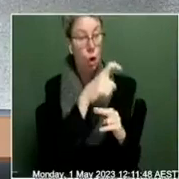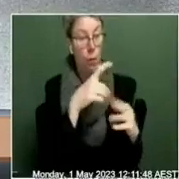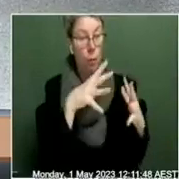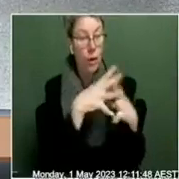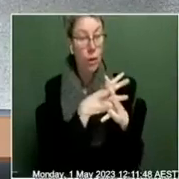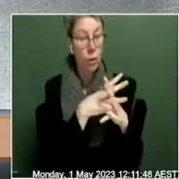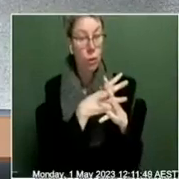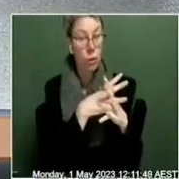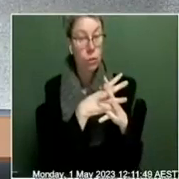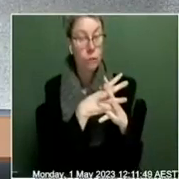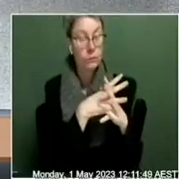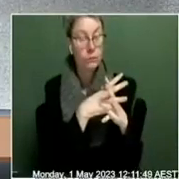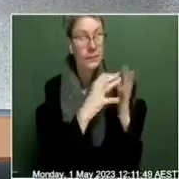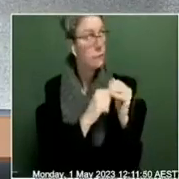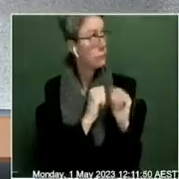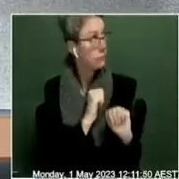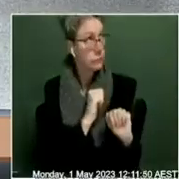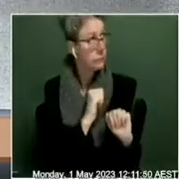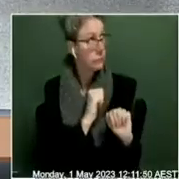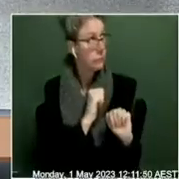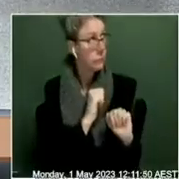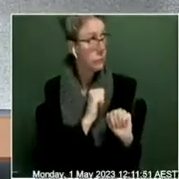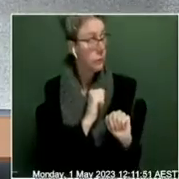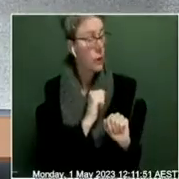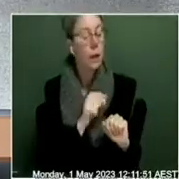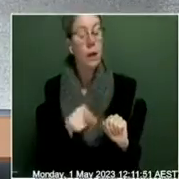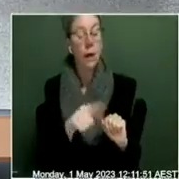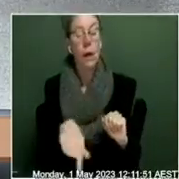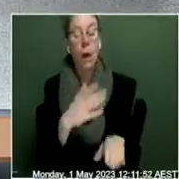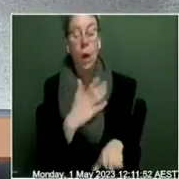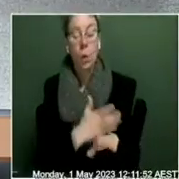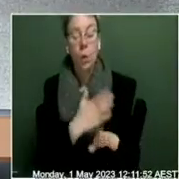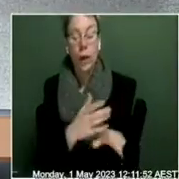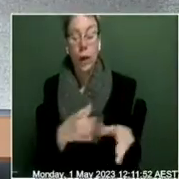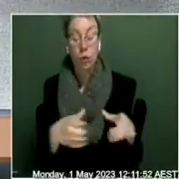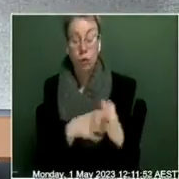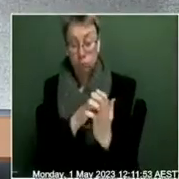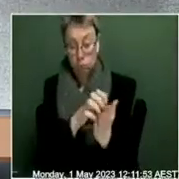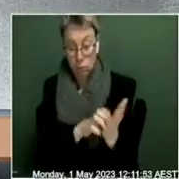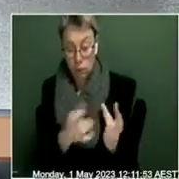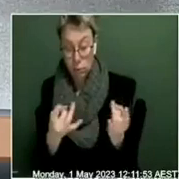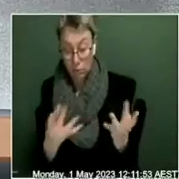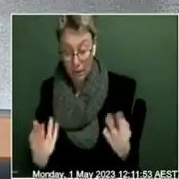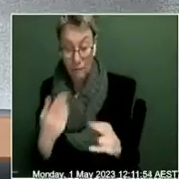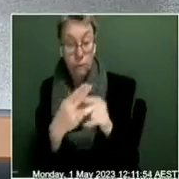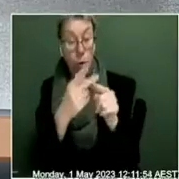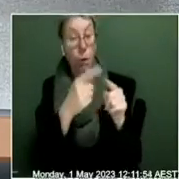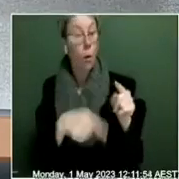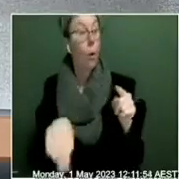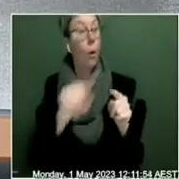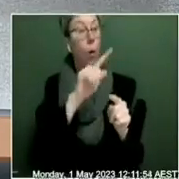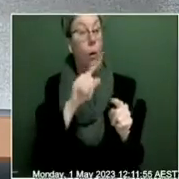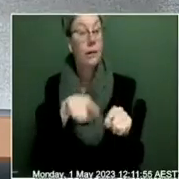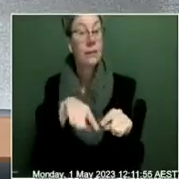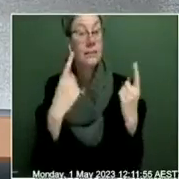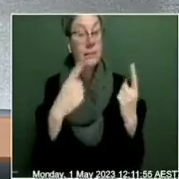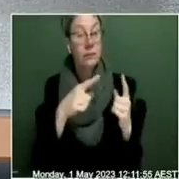Department of Health hasn't expressed a view, it hasn't come to us in any formal capacity to provide a comment.